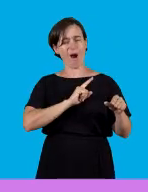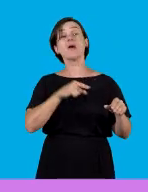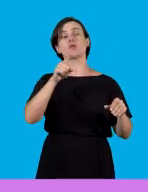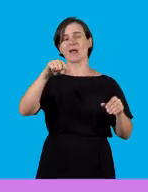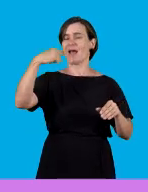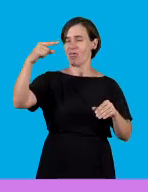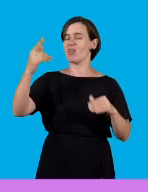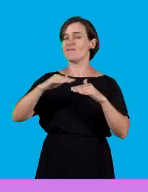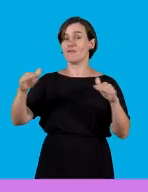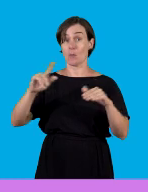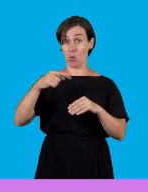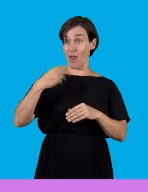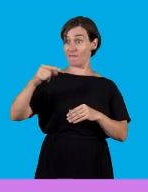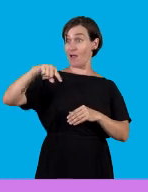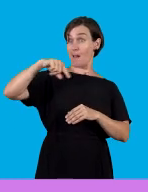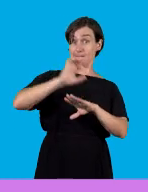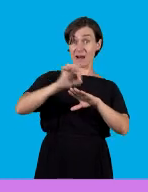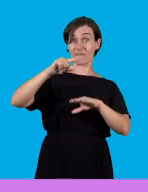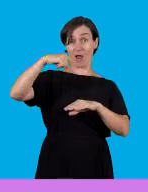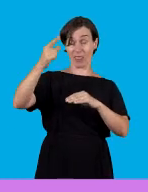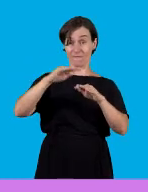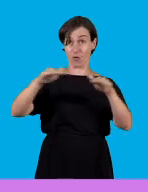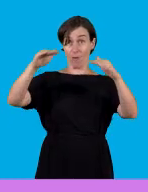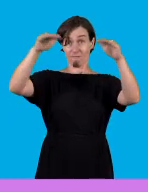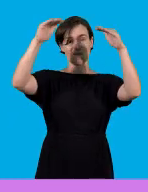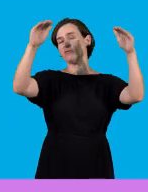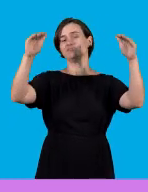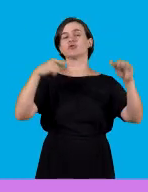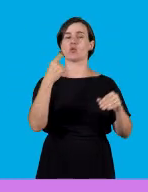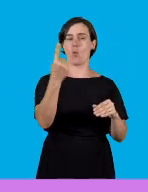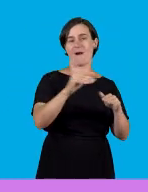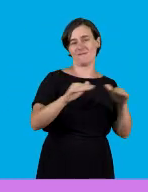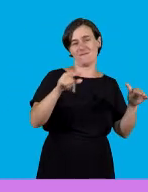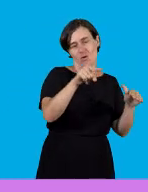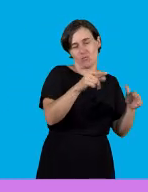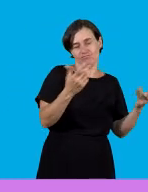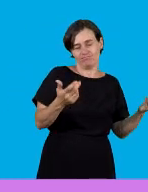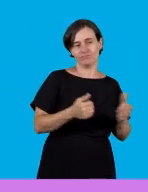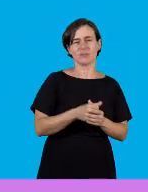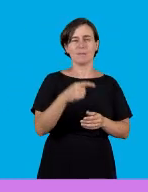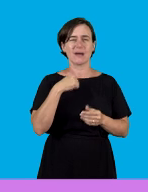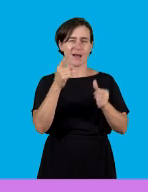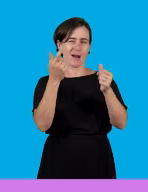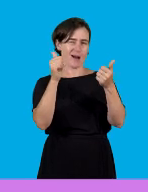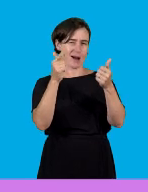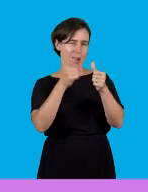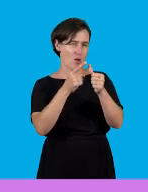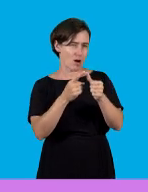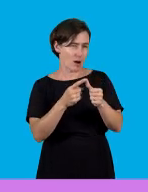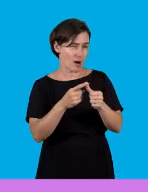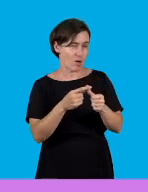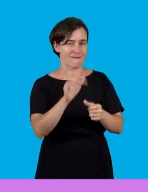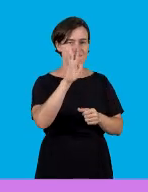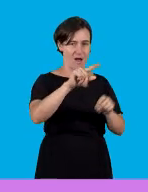those particular floors. So the focus is on this particular floor. So let's count the rooms. We've got 1, 2, 3, 4, 5. So we've